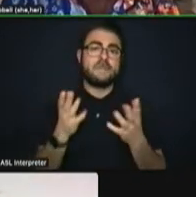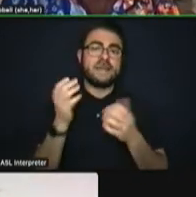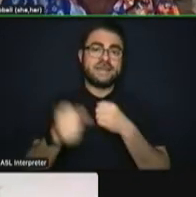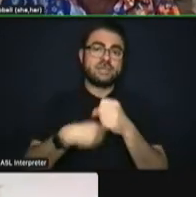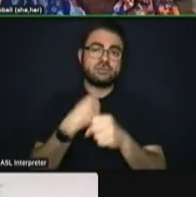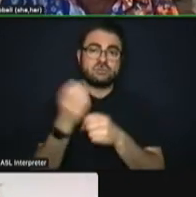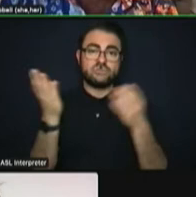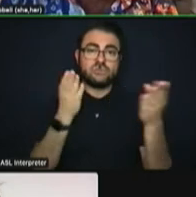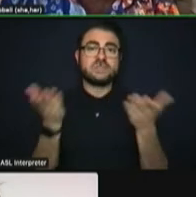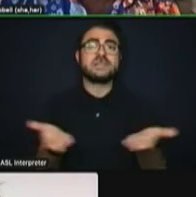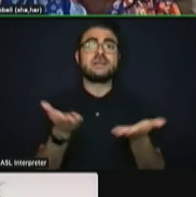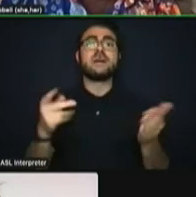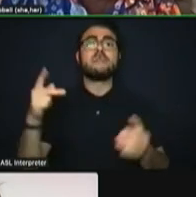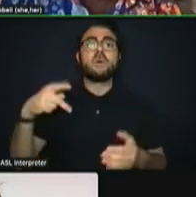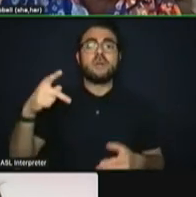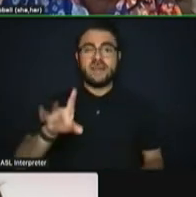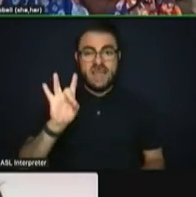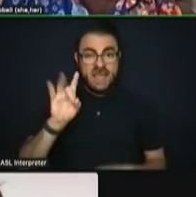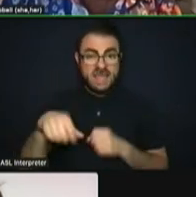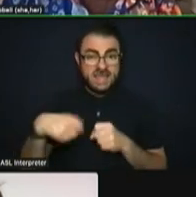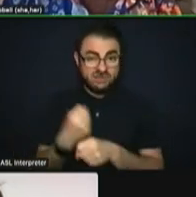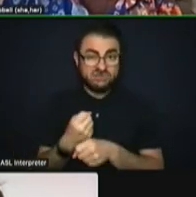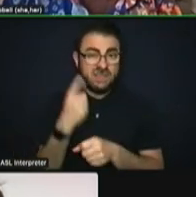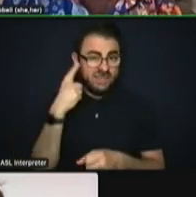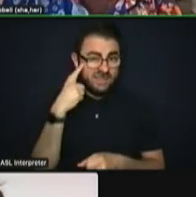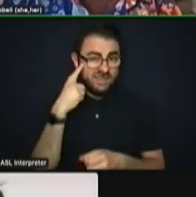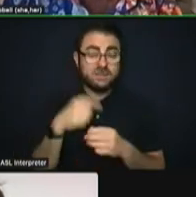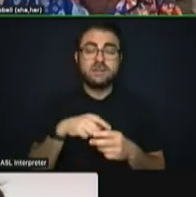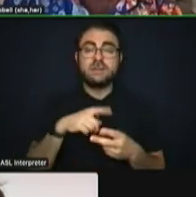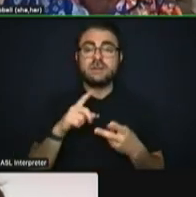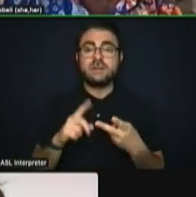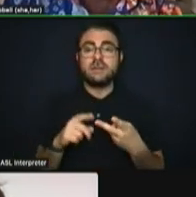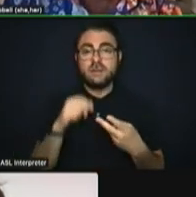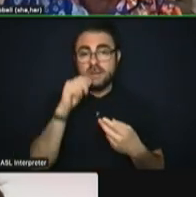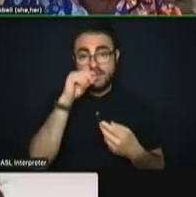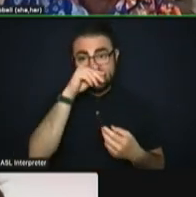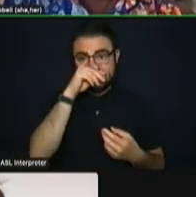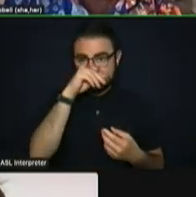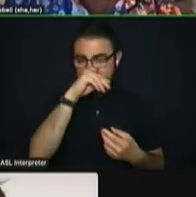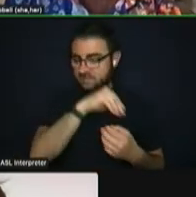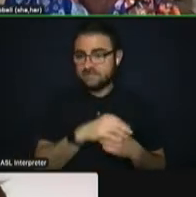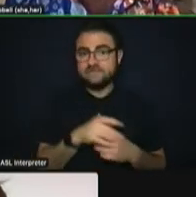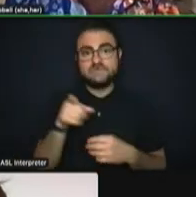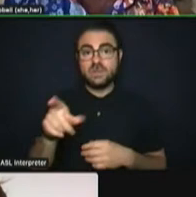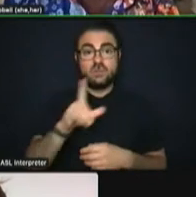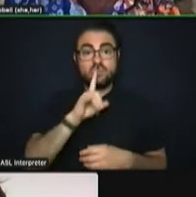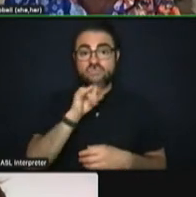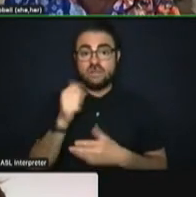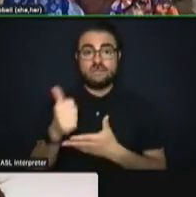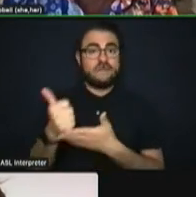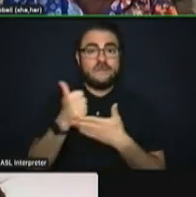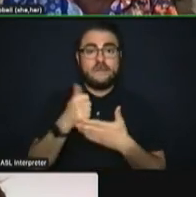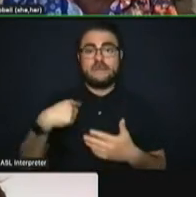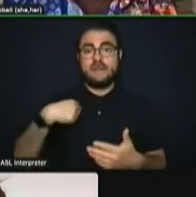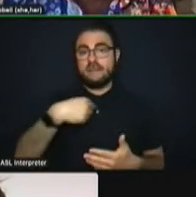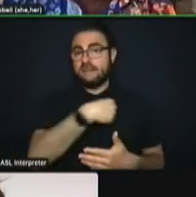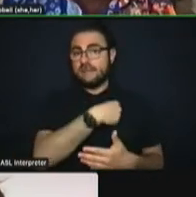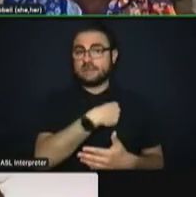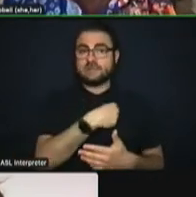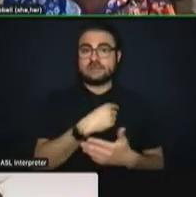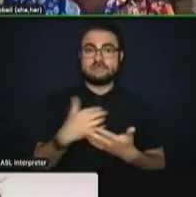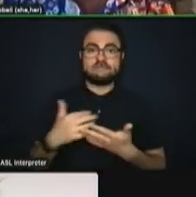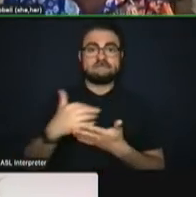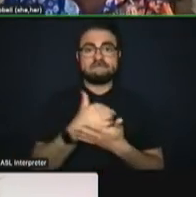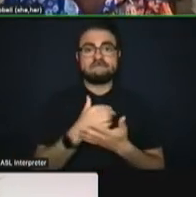of service, I believe. And you truly have helped us gain more